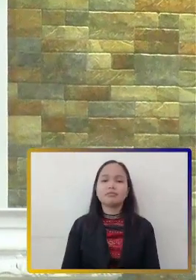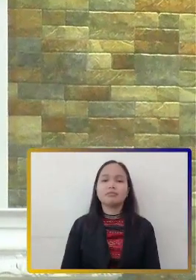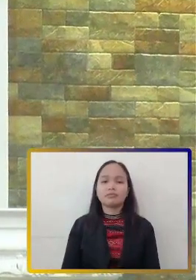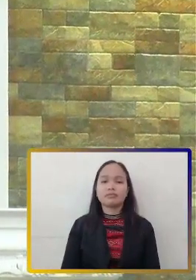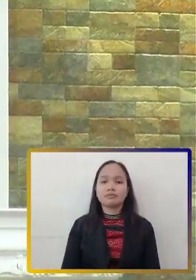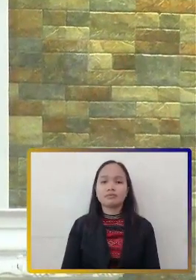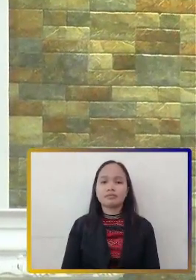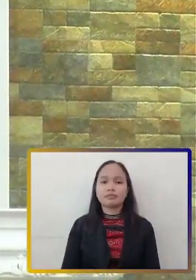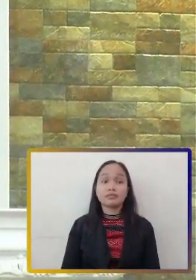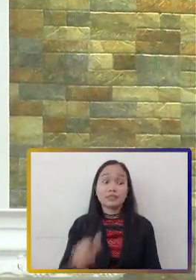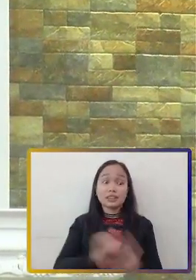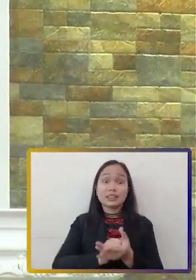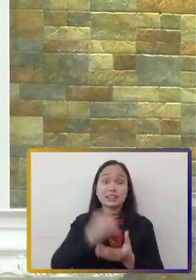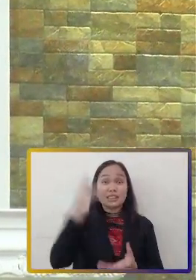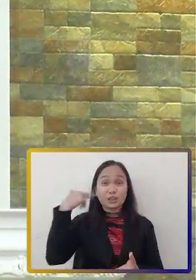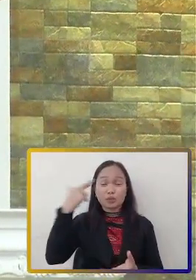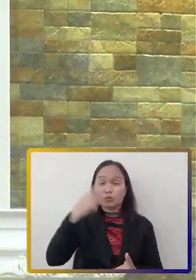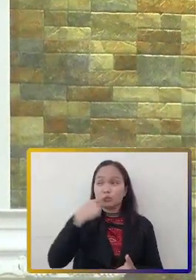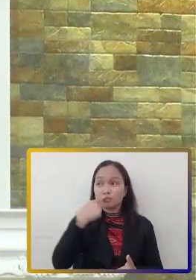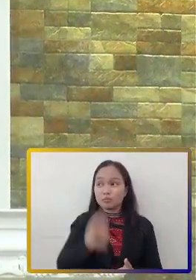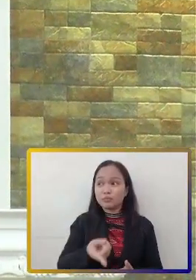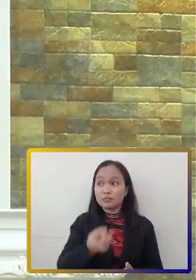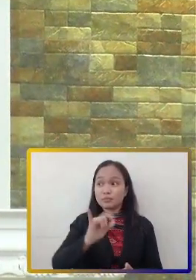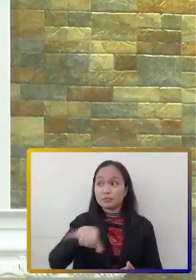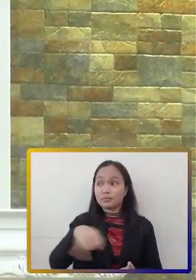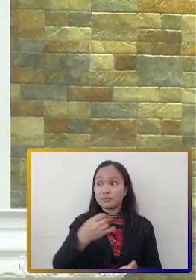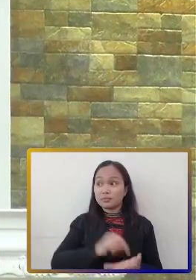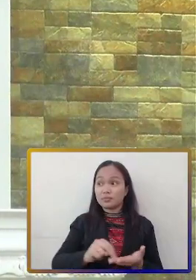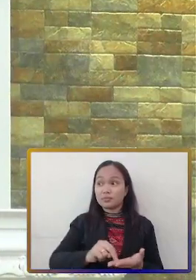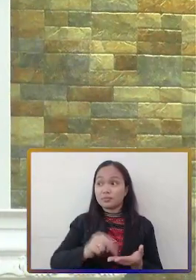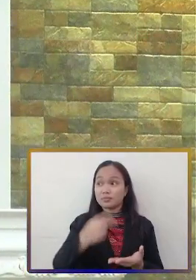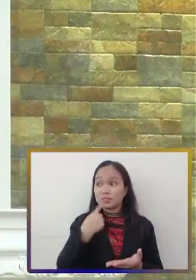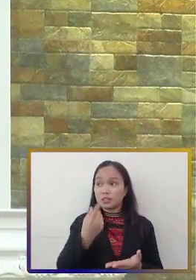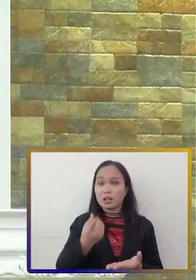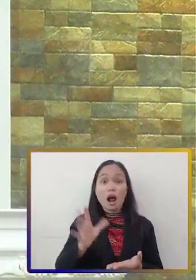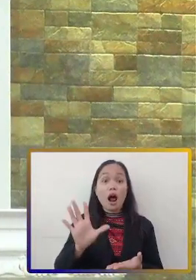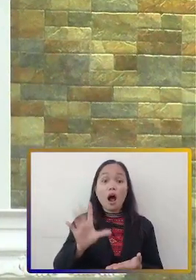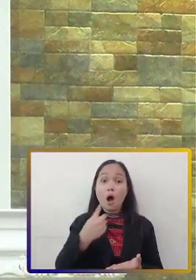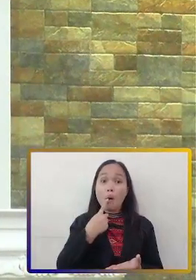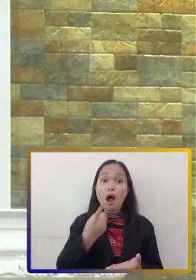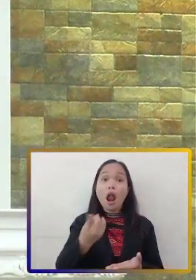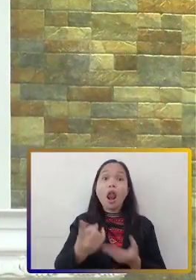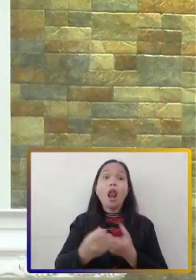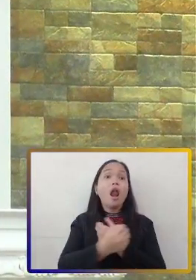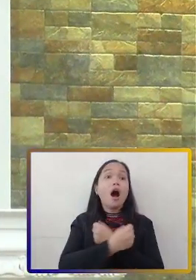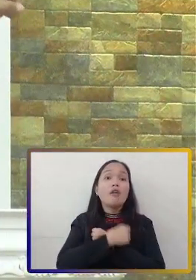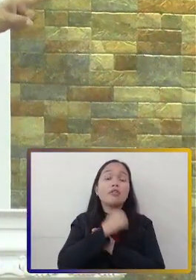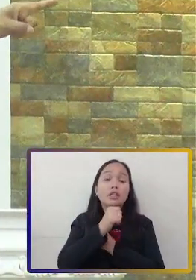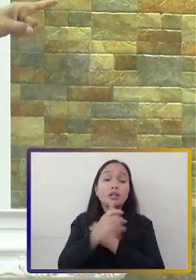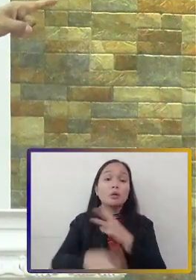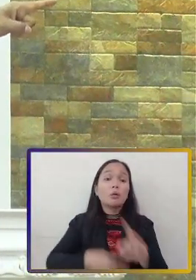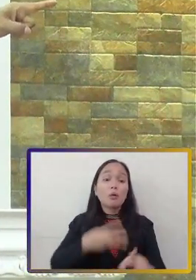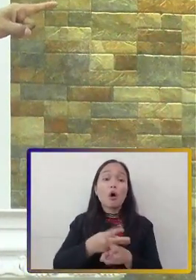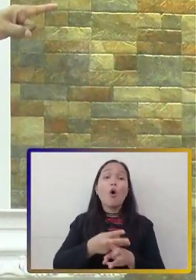That's why Jesus said, John said, love not the world, neither the things that are in the world.